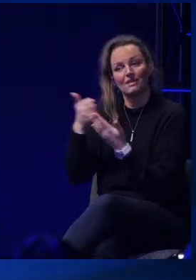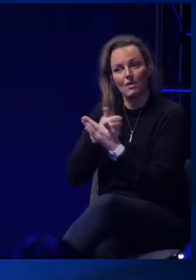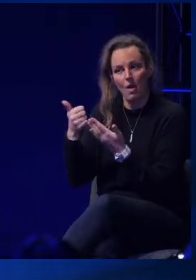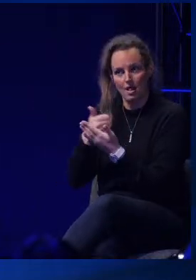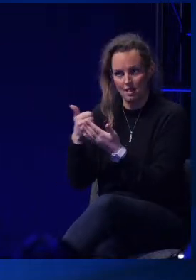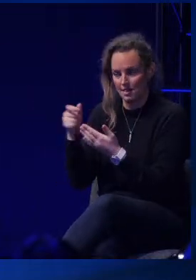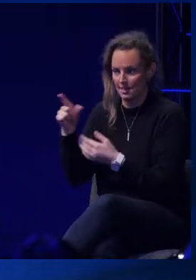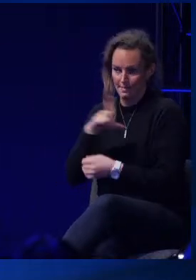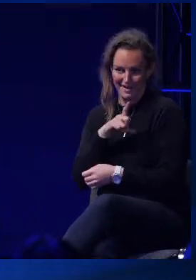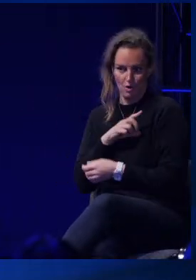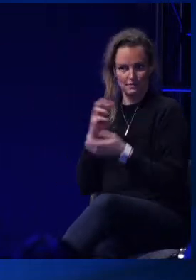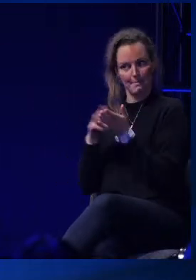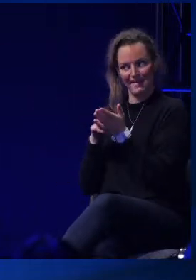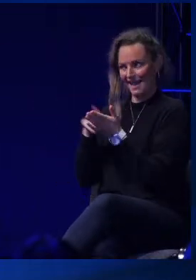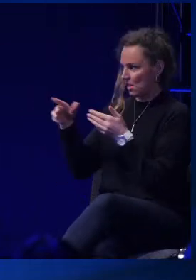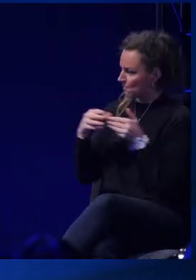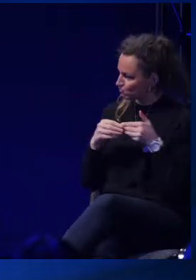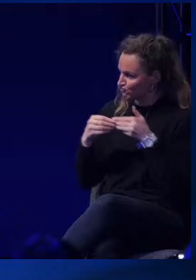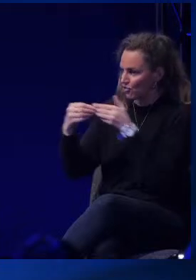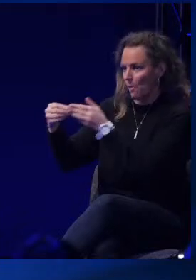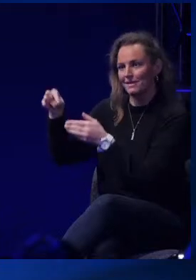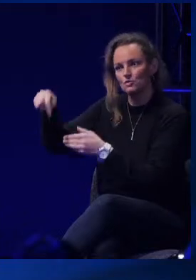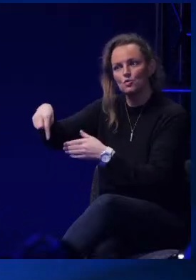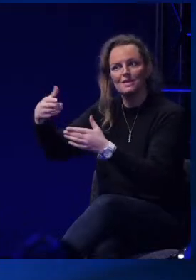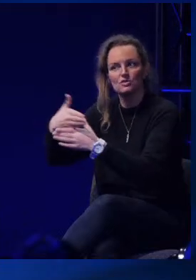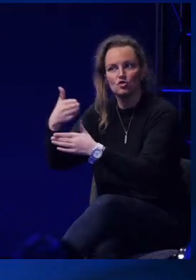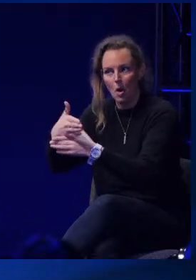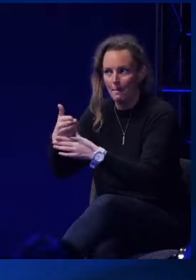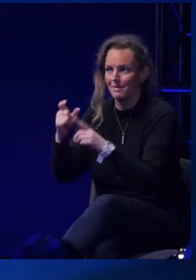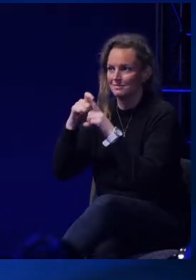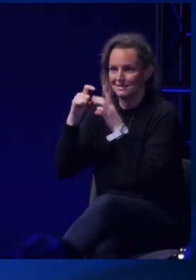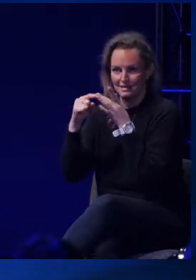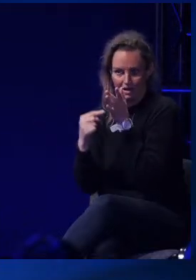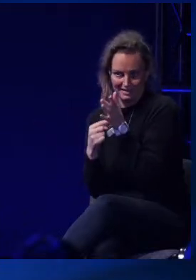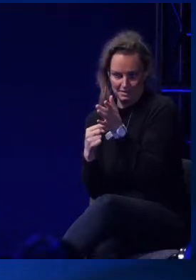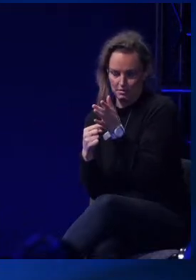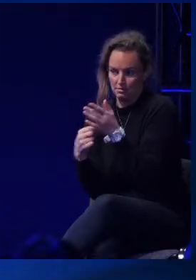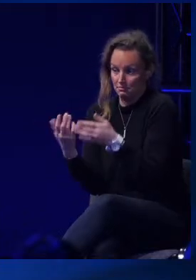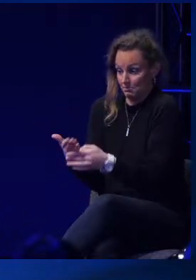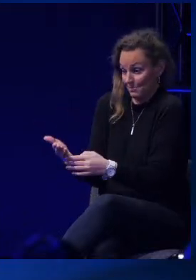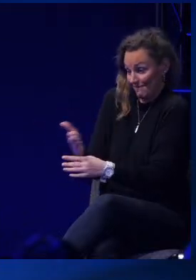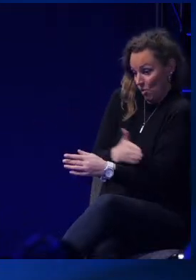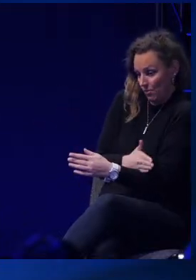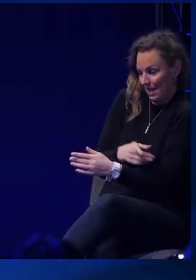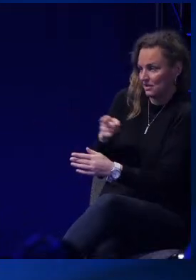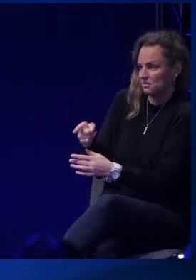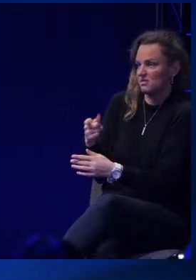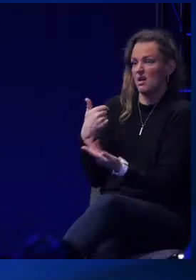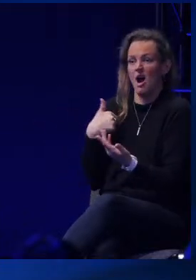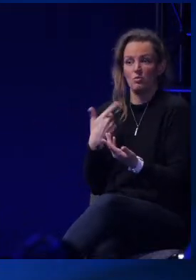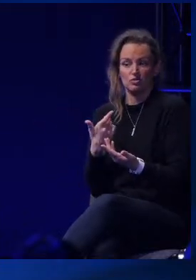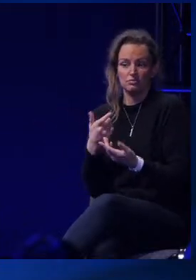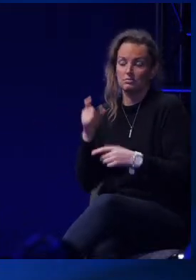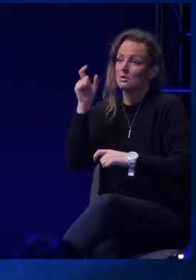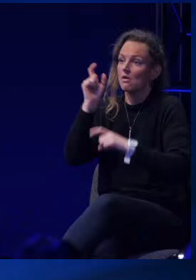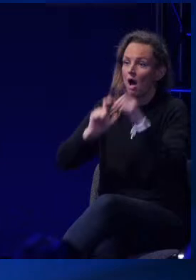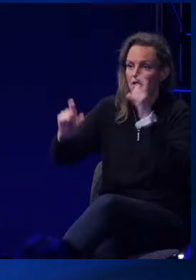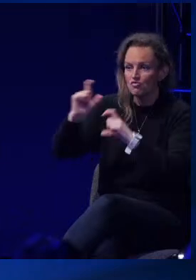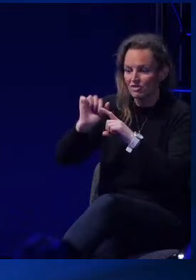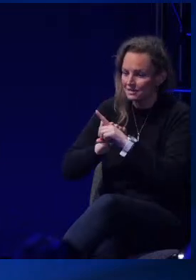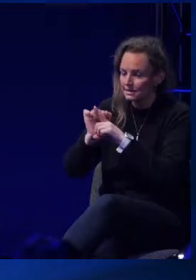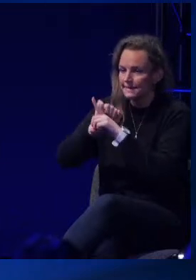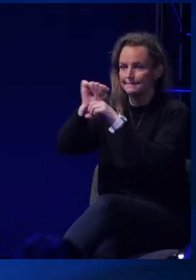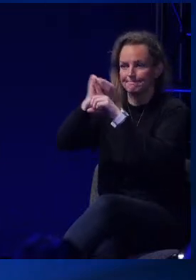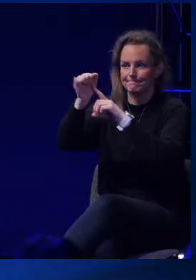who brought me to this job, being a DIT, because before that I was just a colorist in the